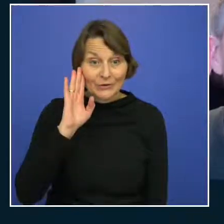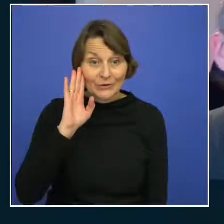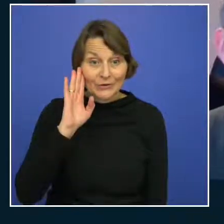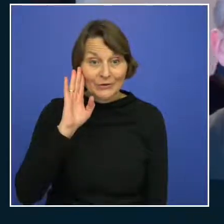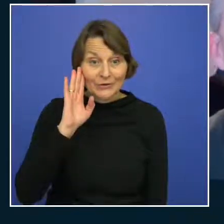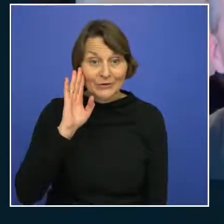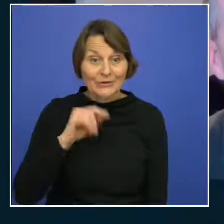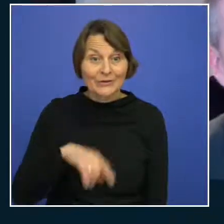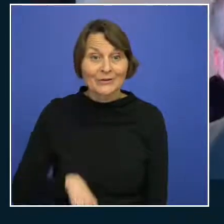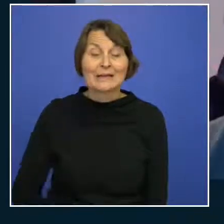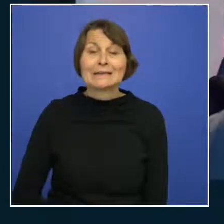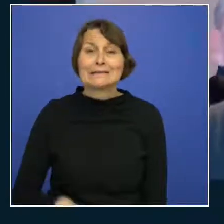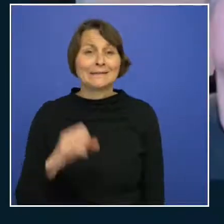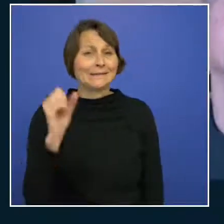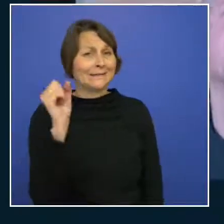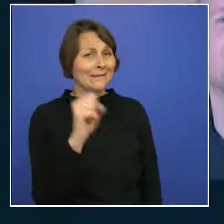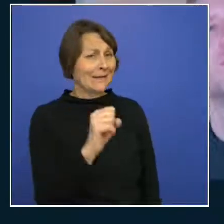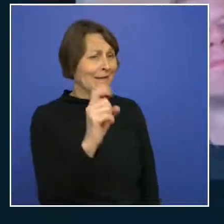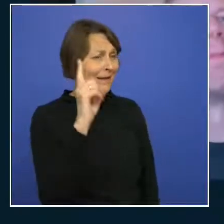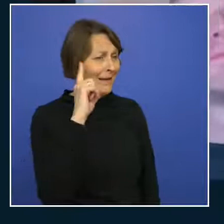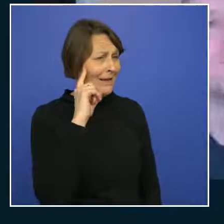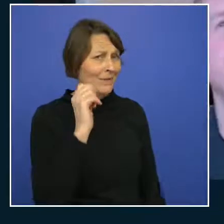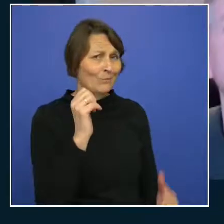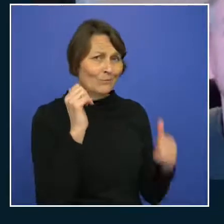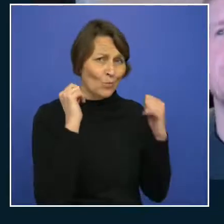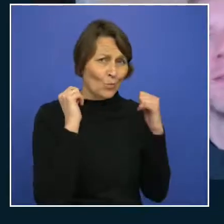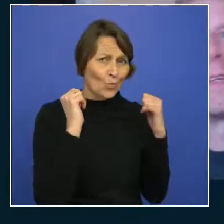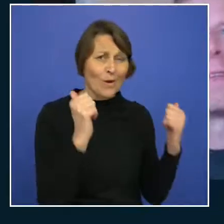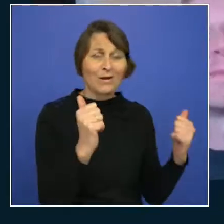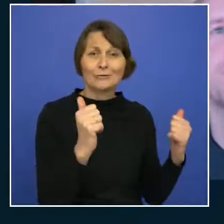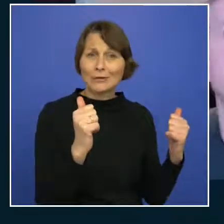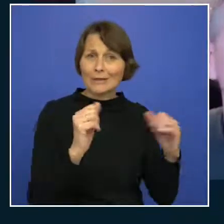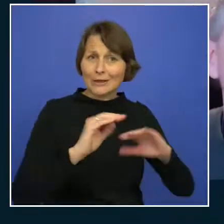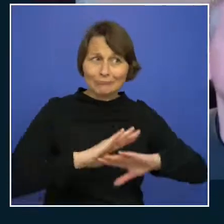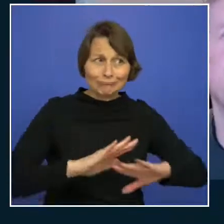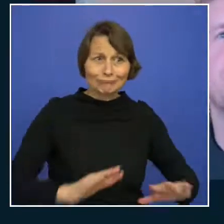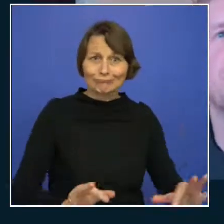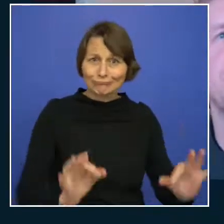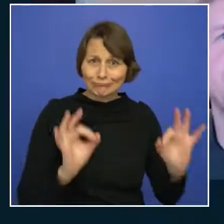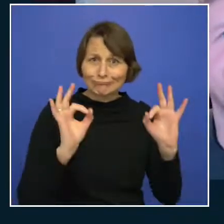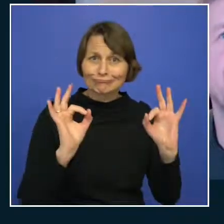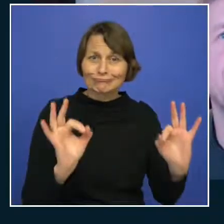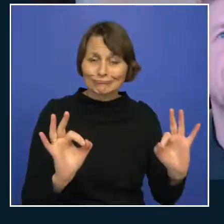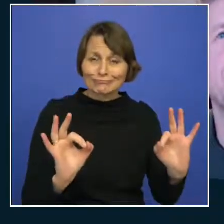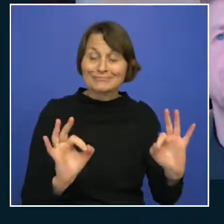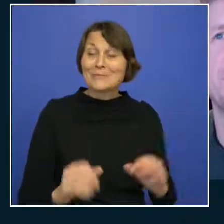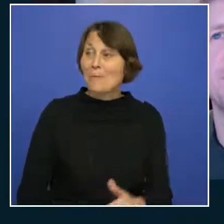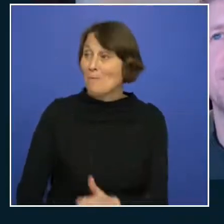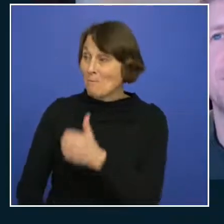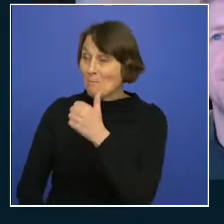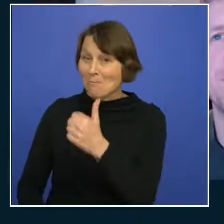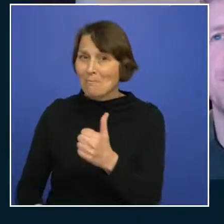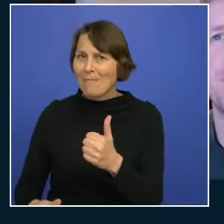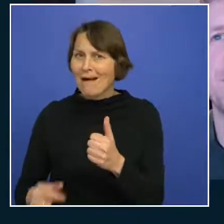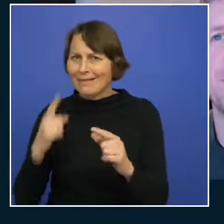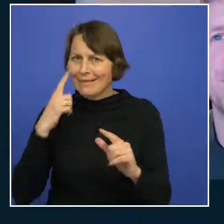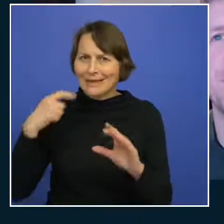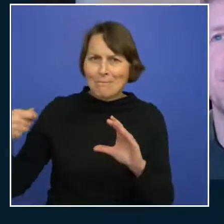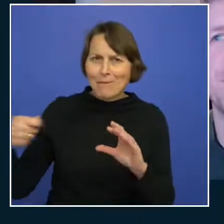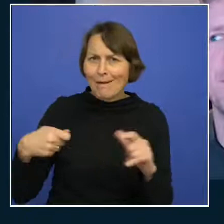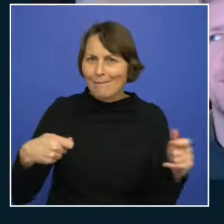now. So I think we are set up. Thank you. Great. Awesome. Dawood is plugging in.